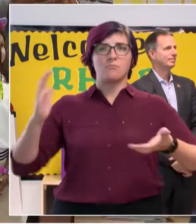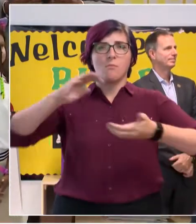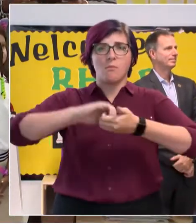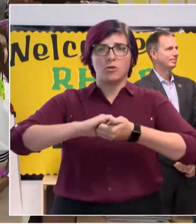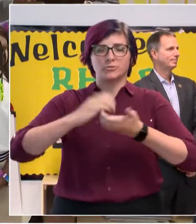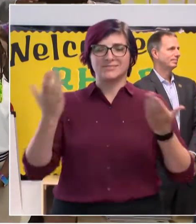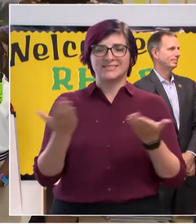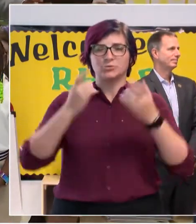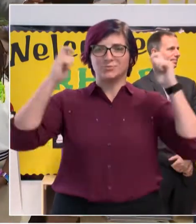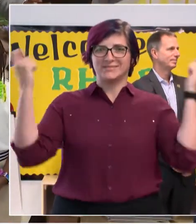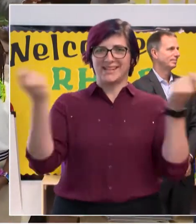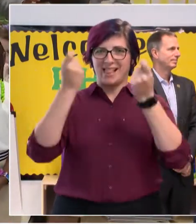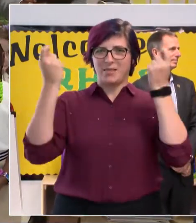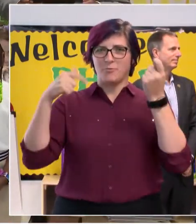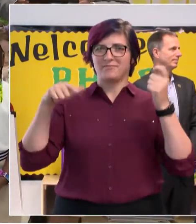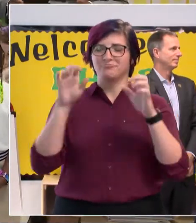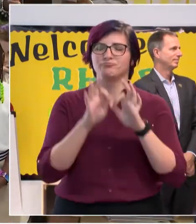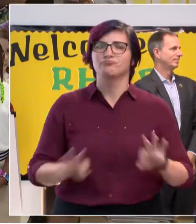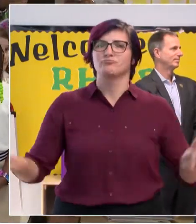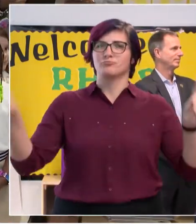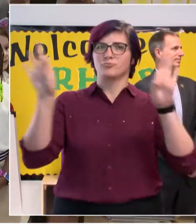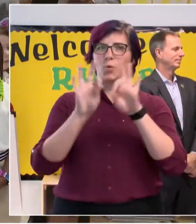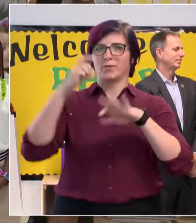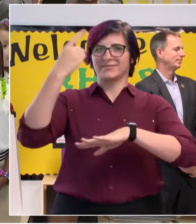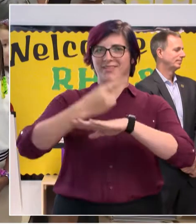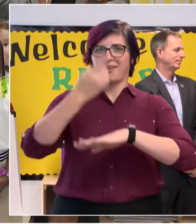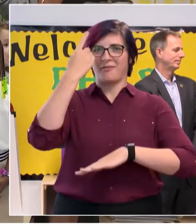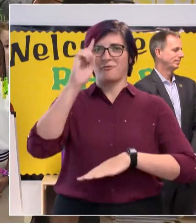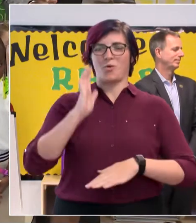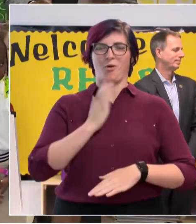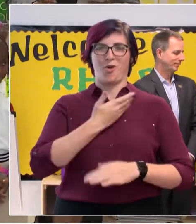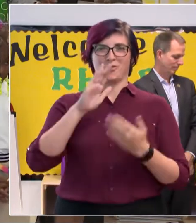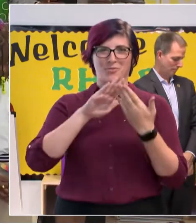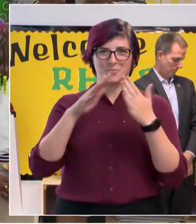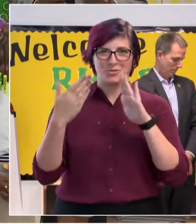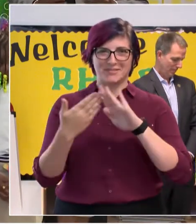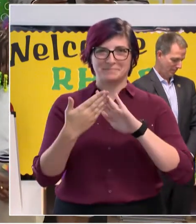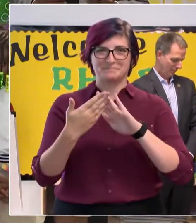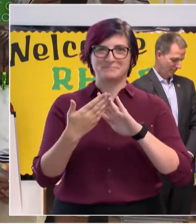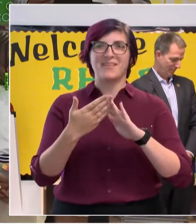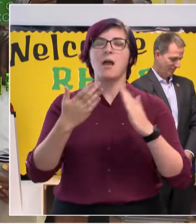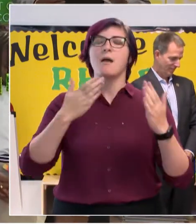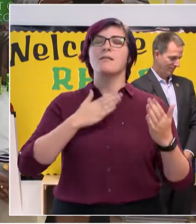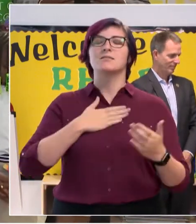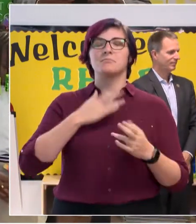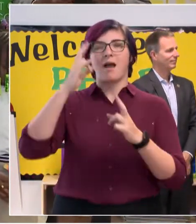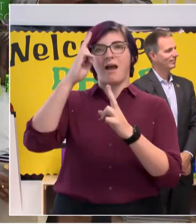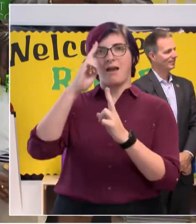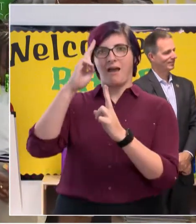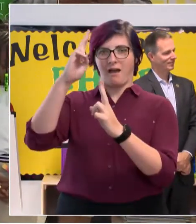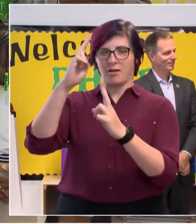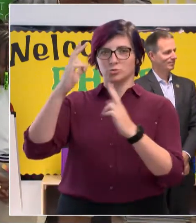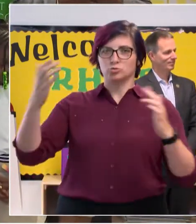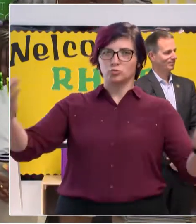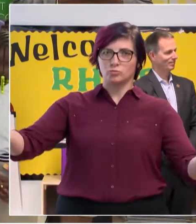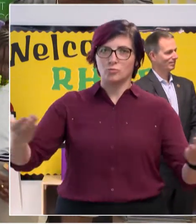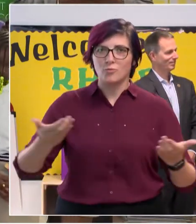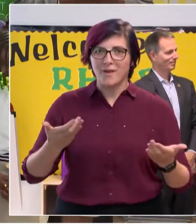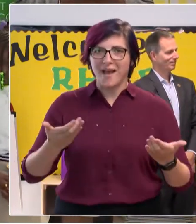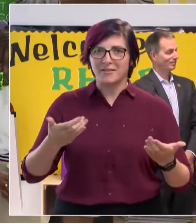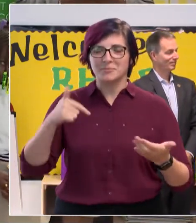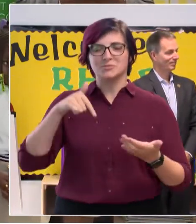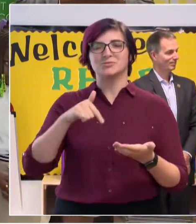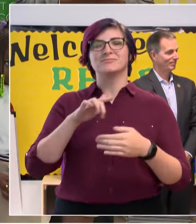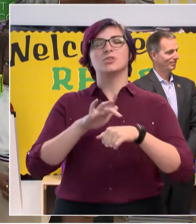day for our community. It is my honor to officially welcome everyone to the opening of the modernized historic Randle Highlands Early